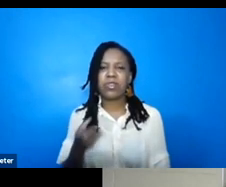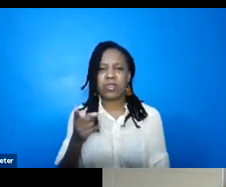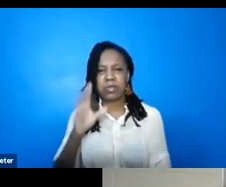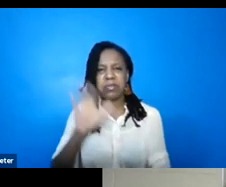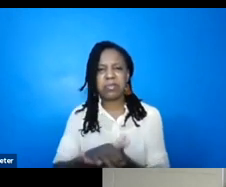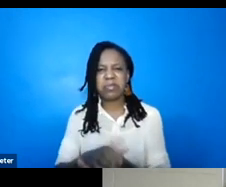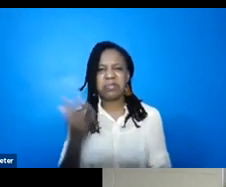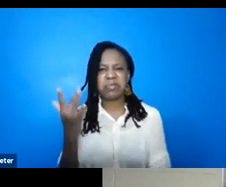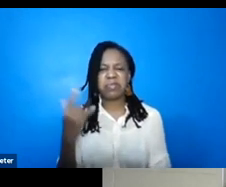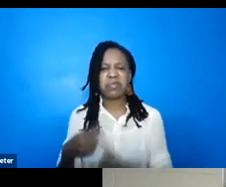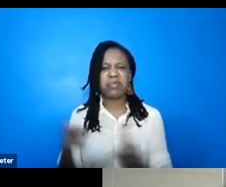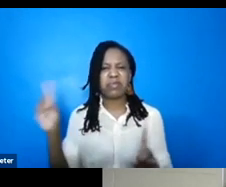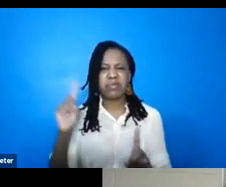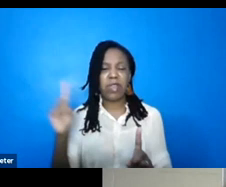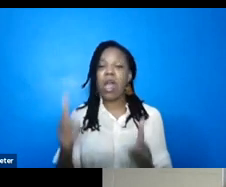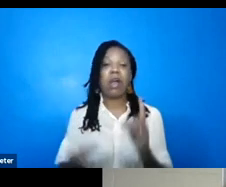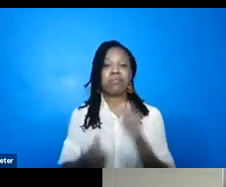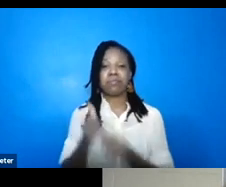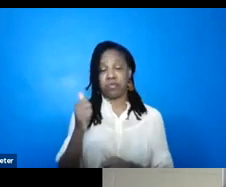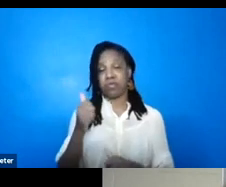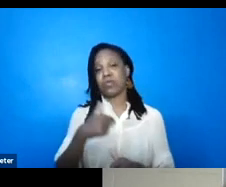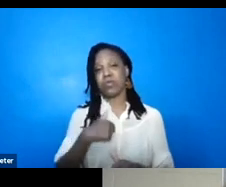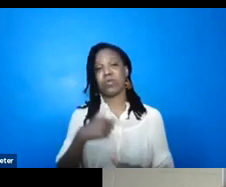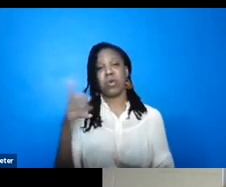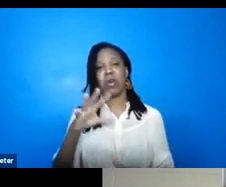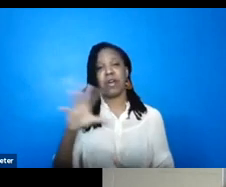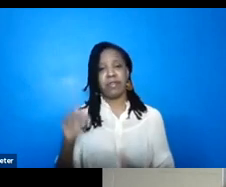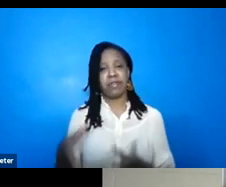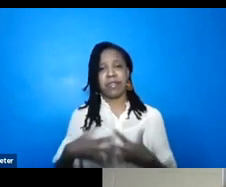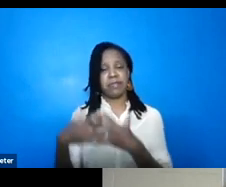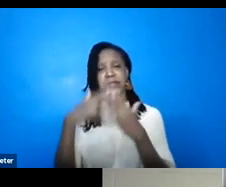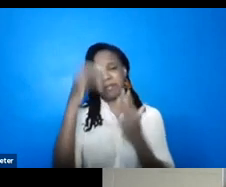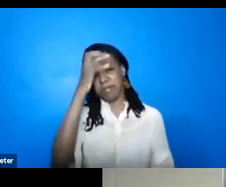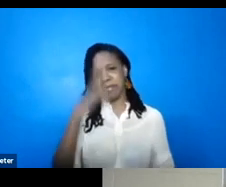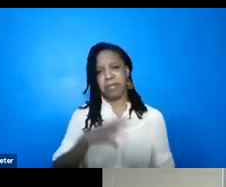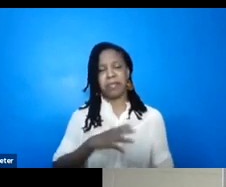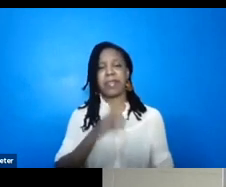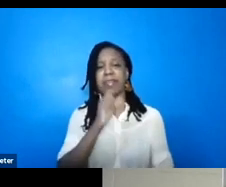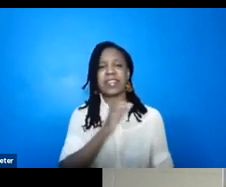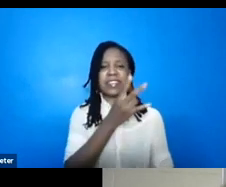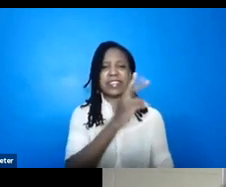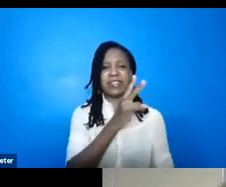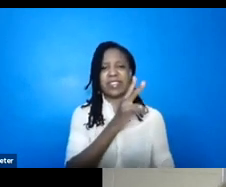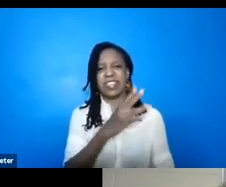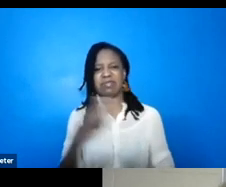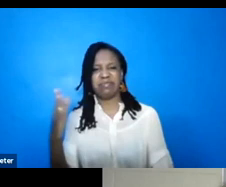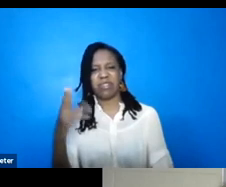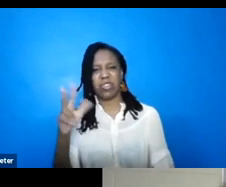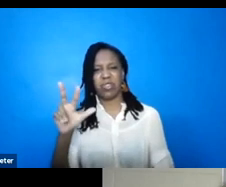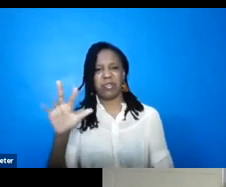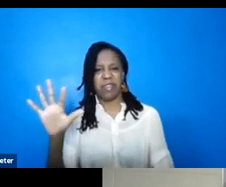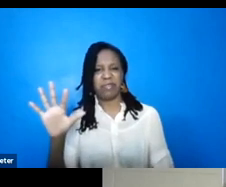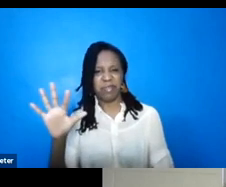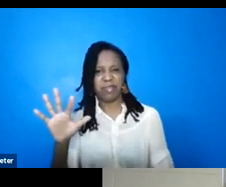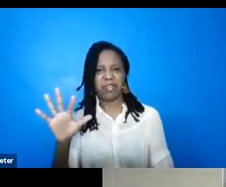time were Afro-American men from the age of about 17 to about 35 years old. And they came from that culture of the hip